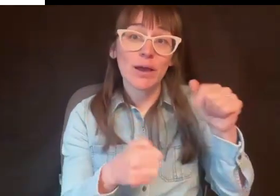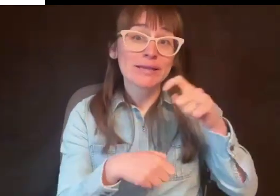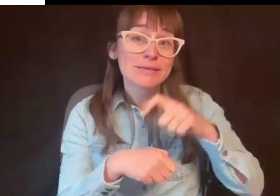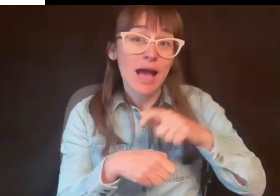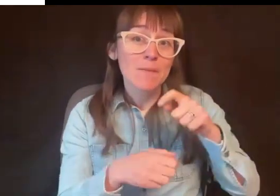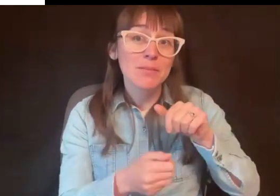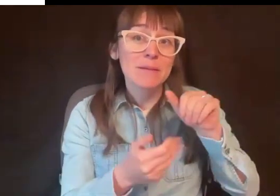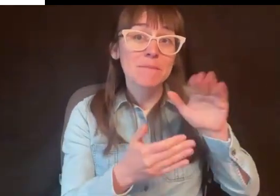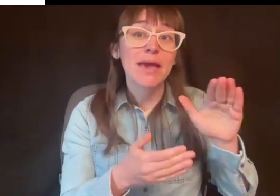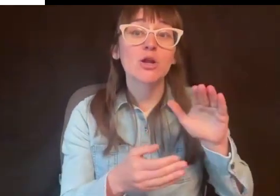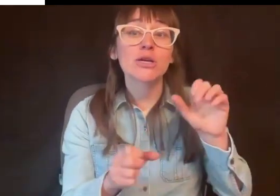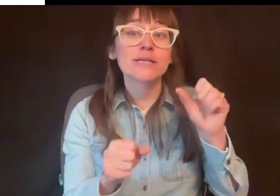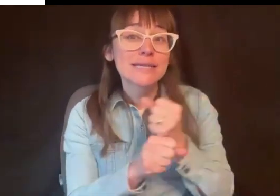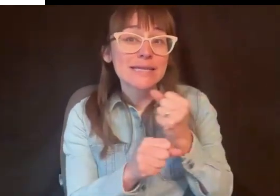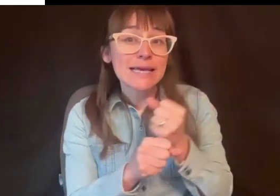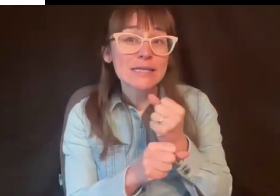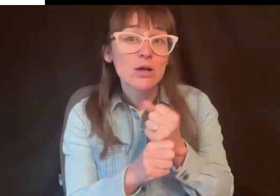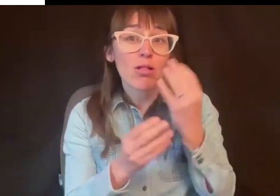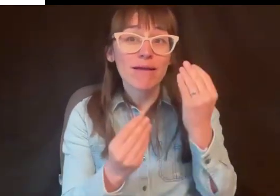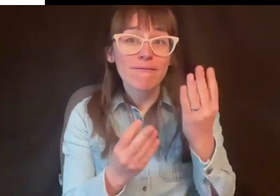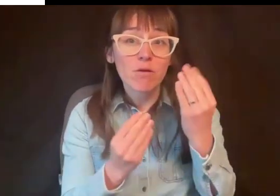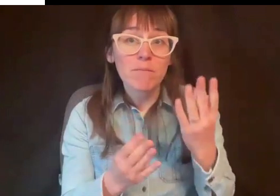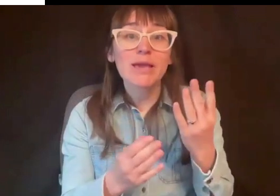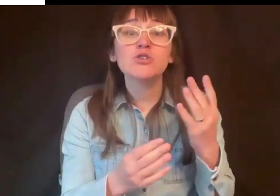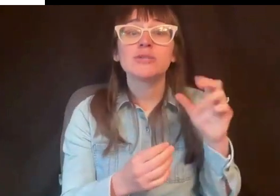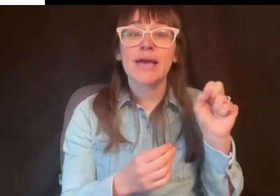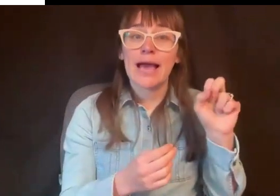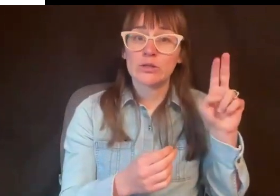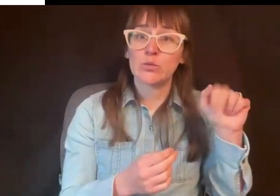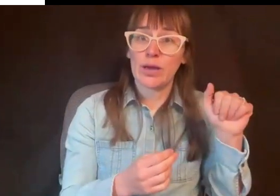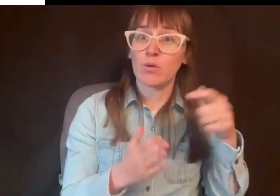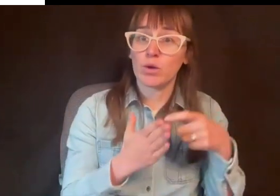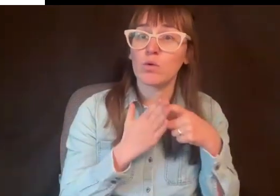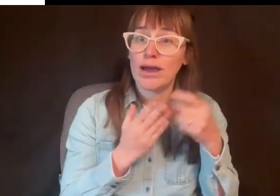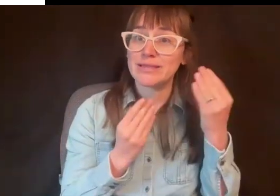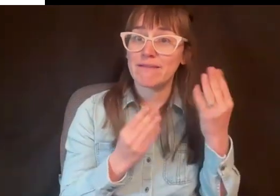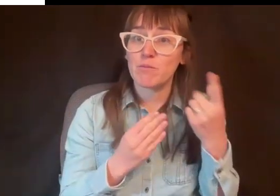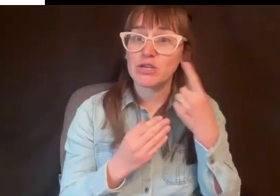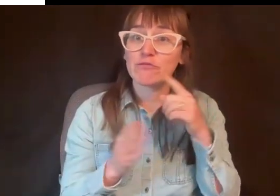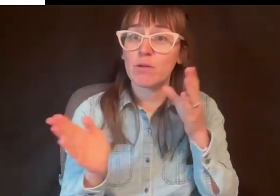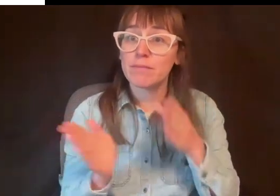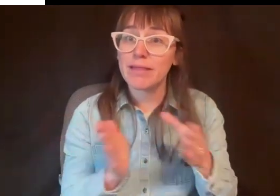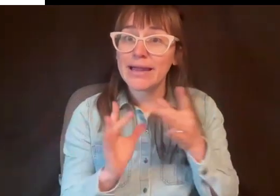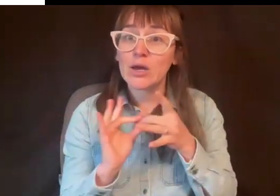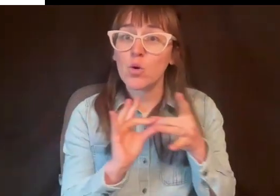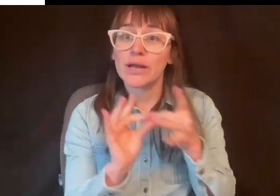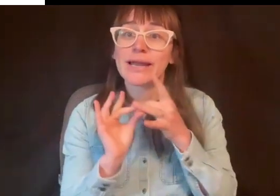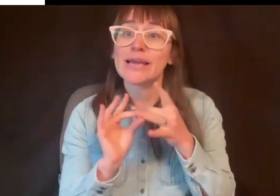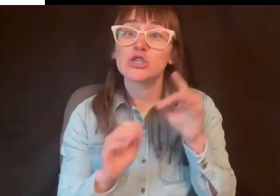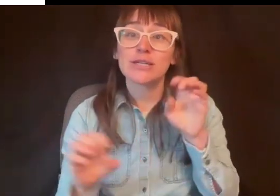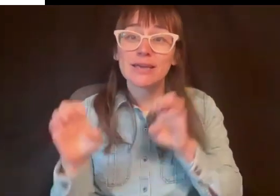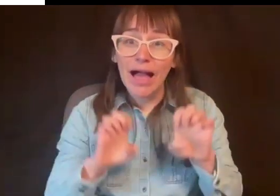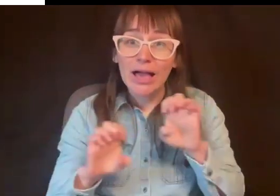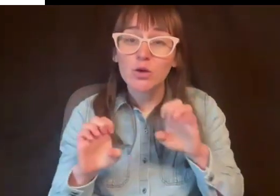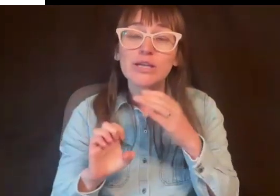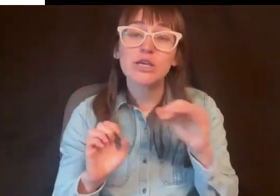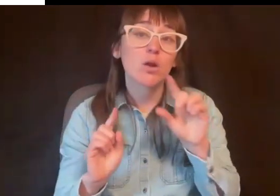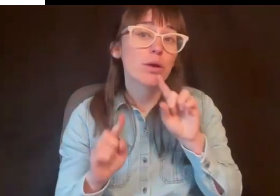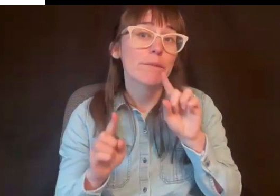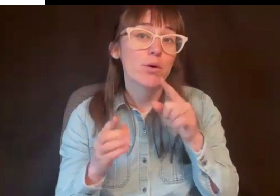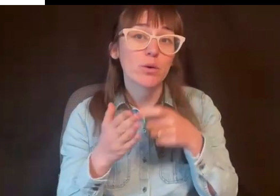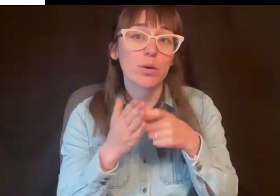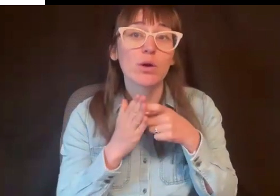and other information which the SUA requires to meet its planning, coordination, evaluation, and reporting